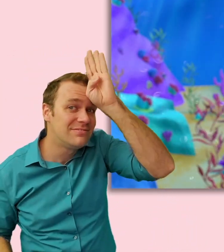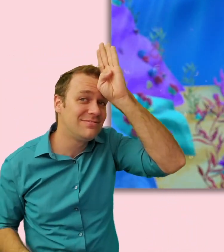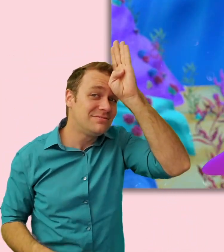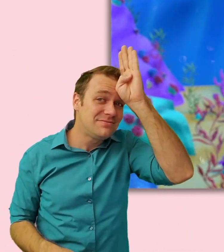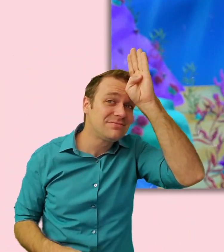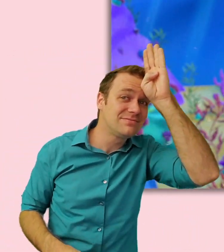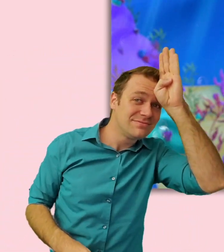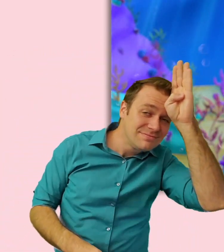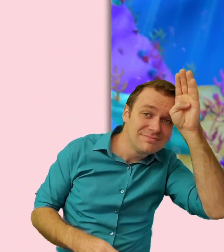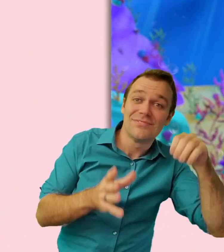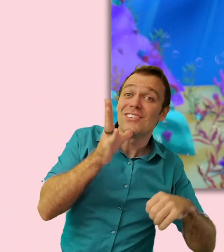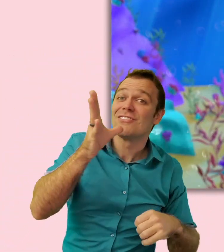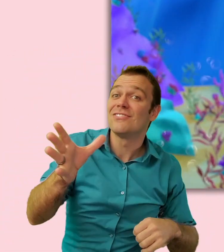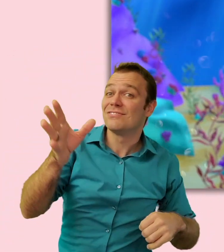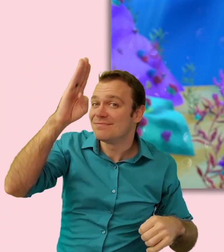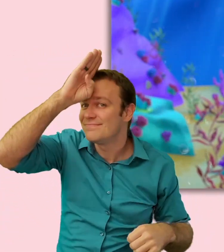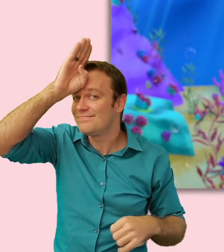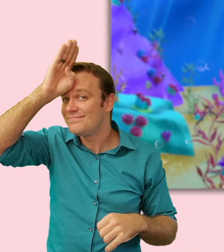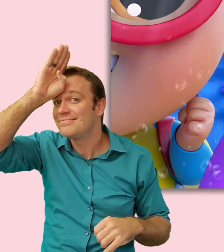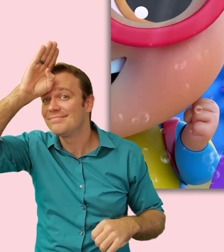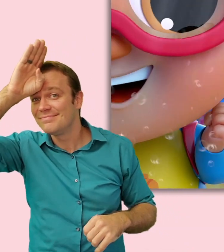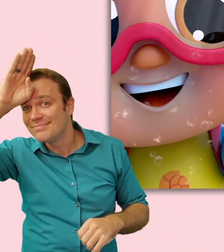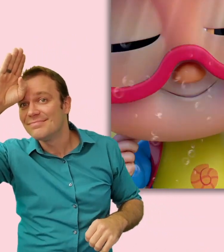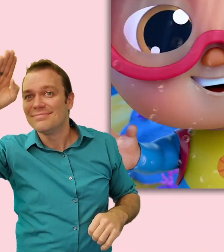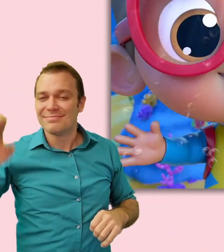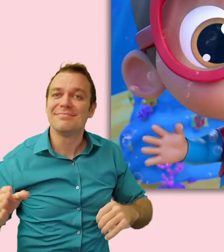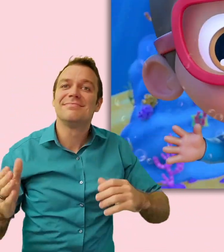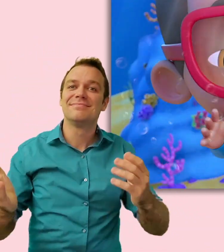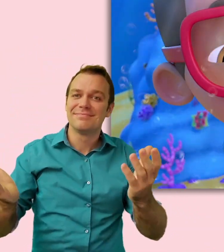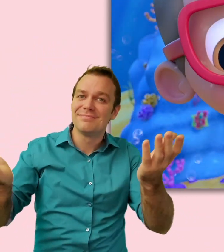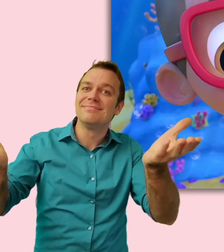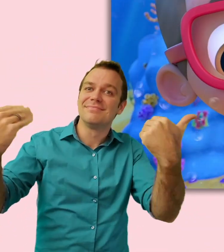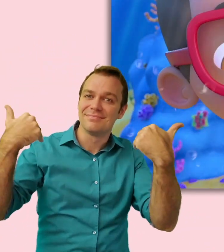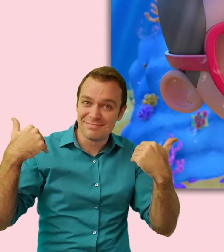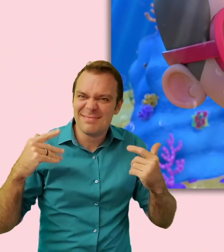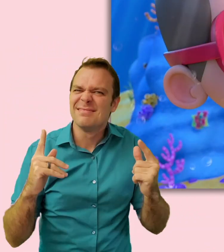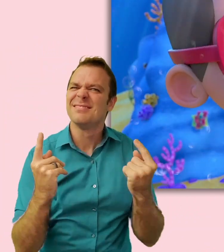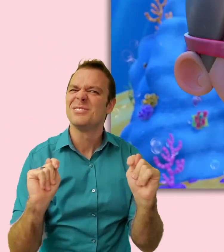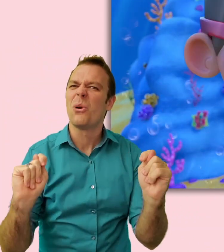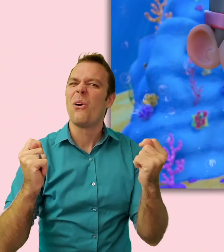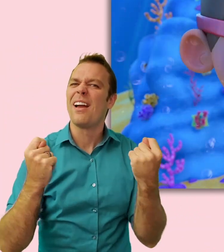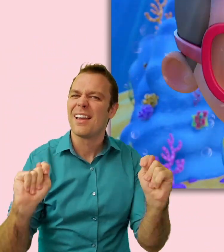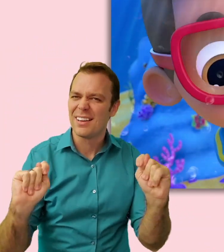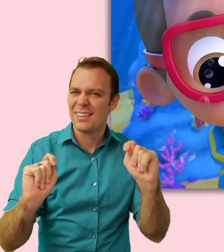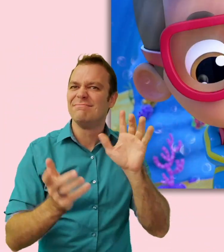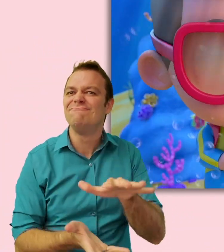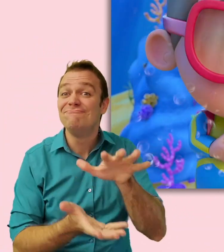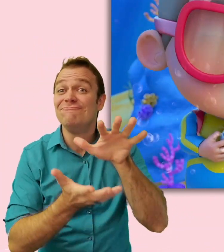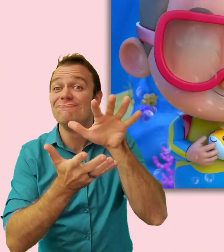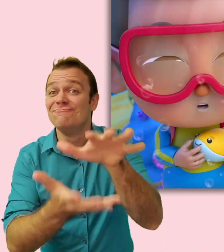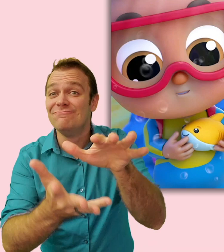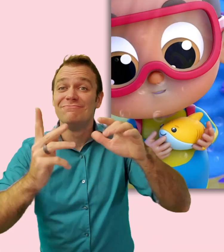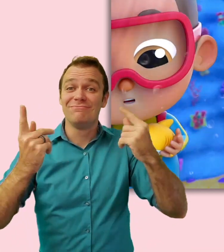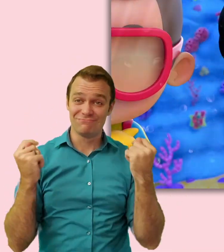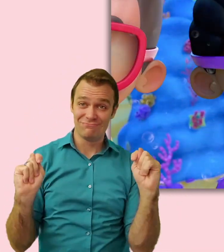do. Grandma shark do do do do do. Grandma shark. Have a toy do do do do do. Have a